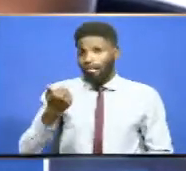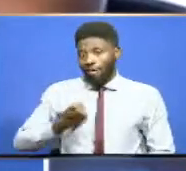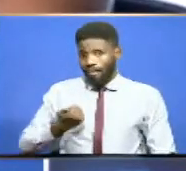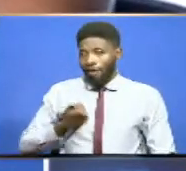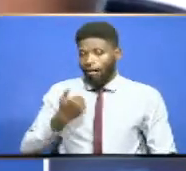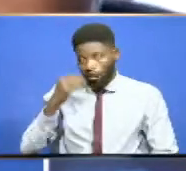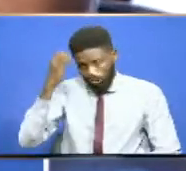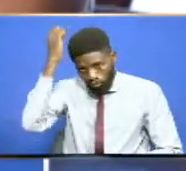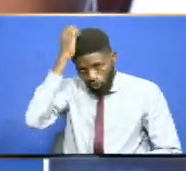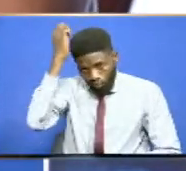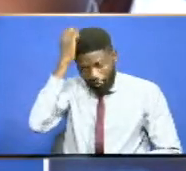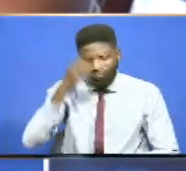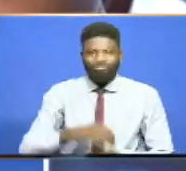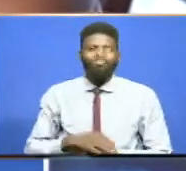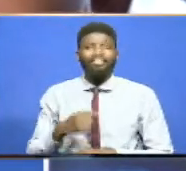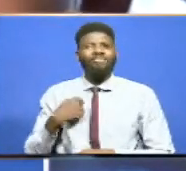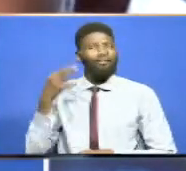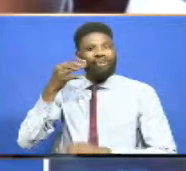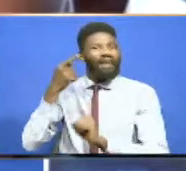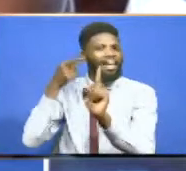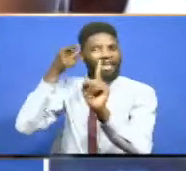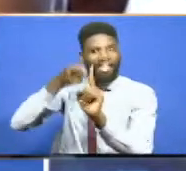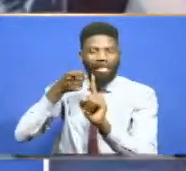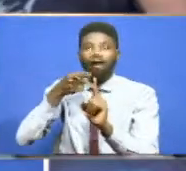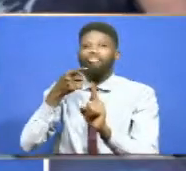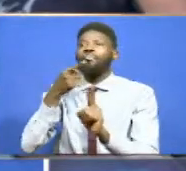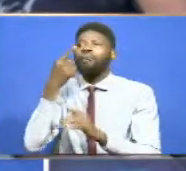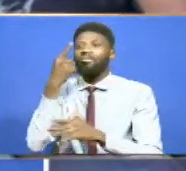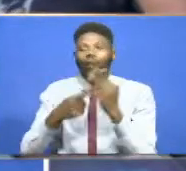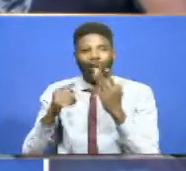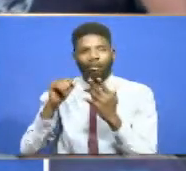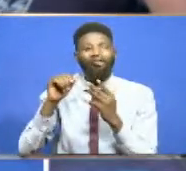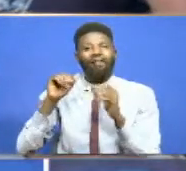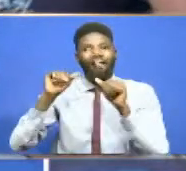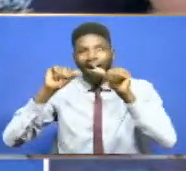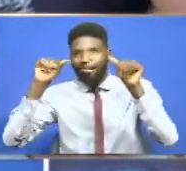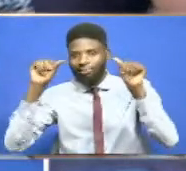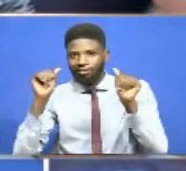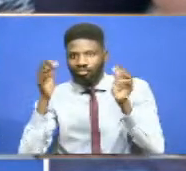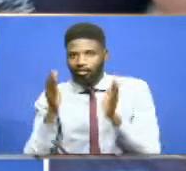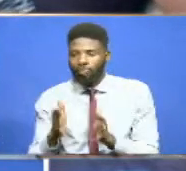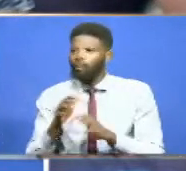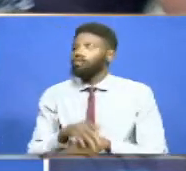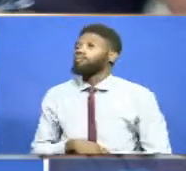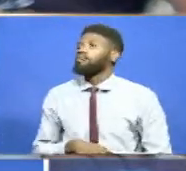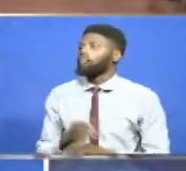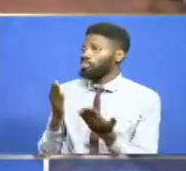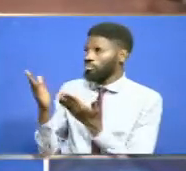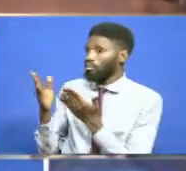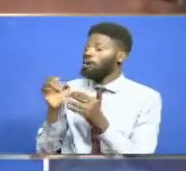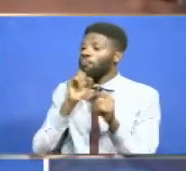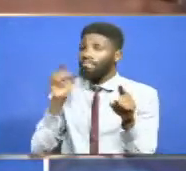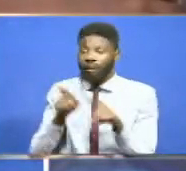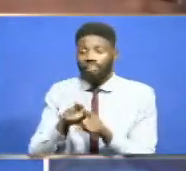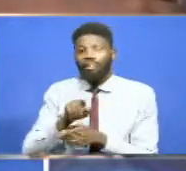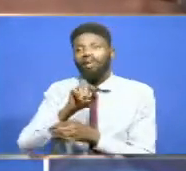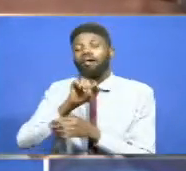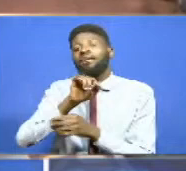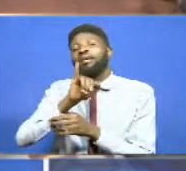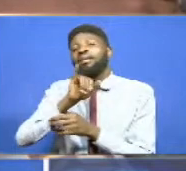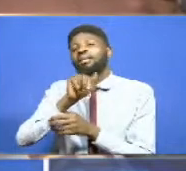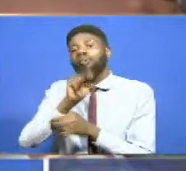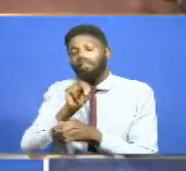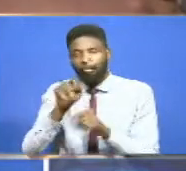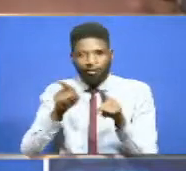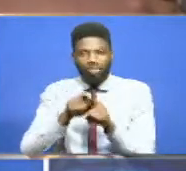My dream career is being an art teacher. Kaka zake Ian na Ivan walihimiza adumishe